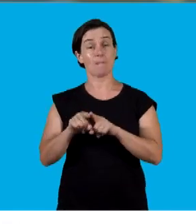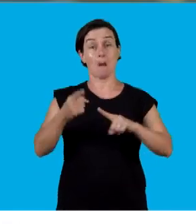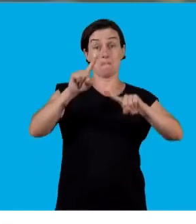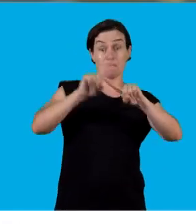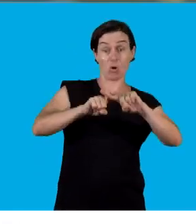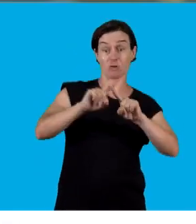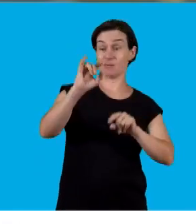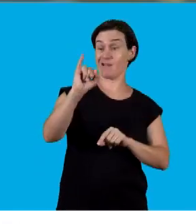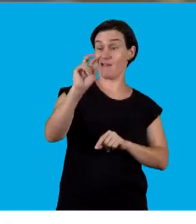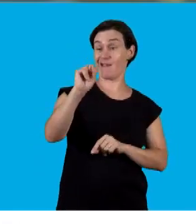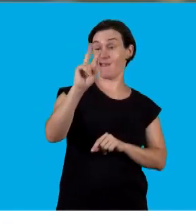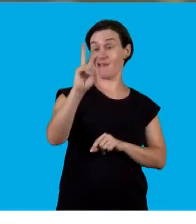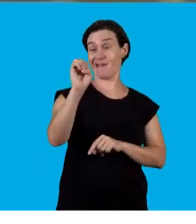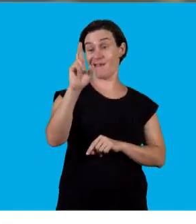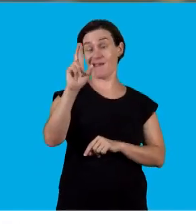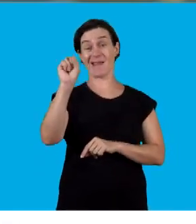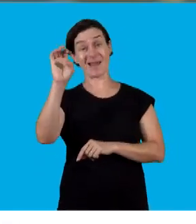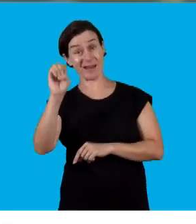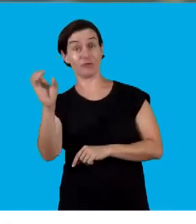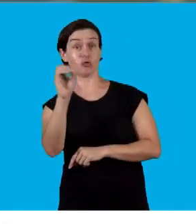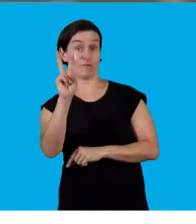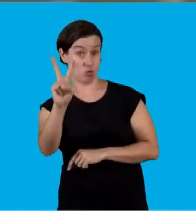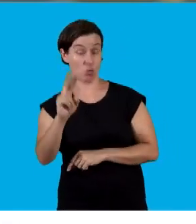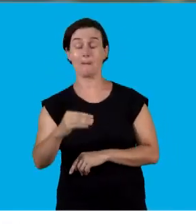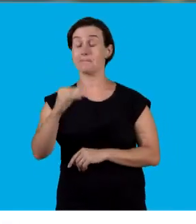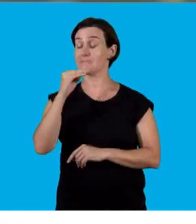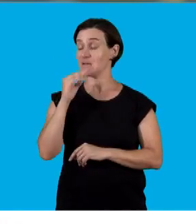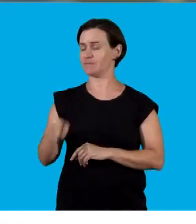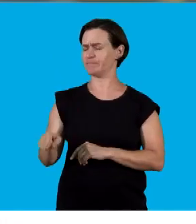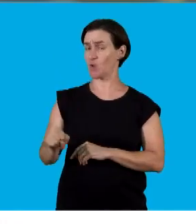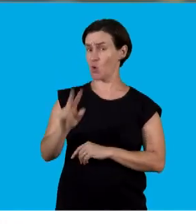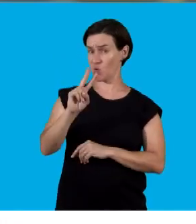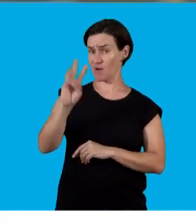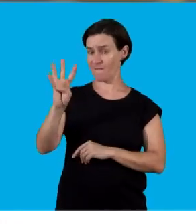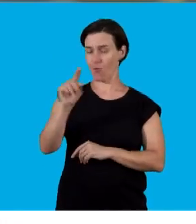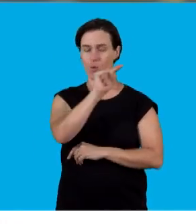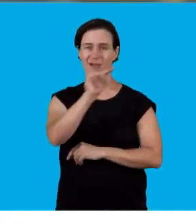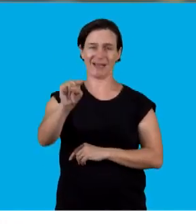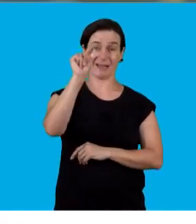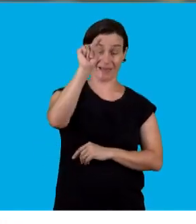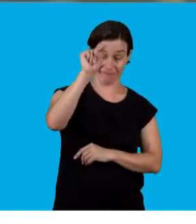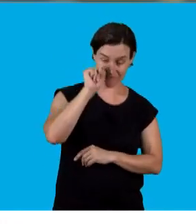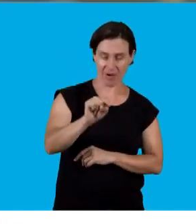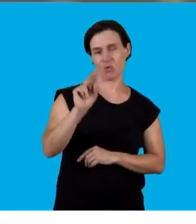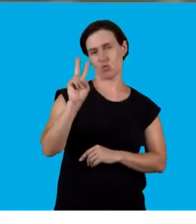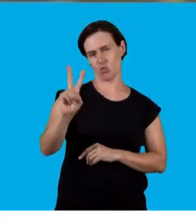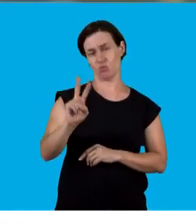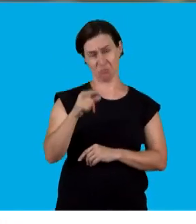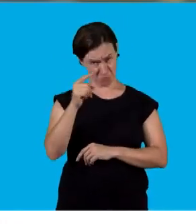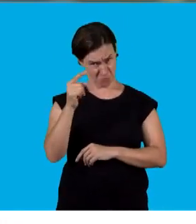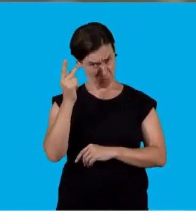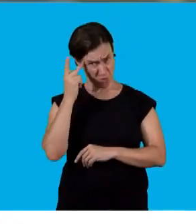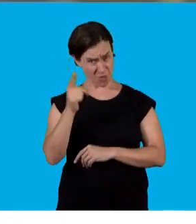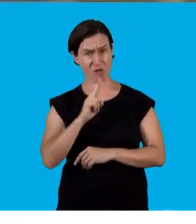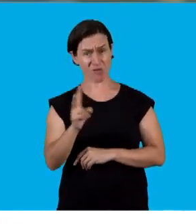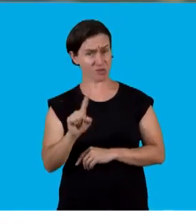apply the multiplicative inverse of 2. So that is 24 divided by 2. Do